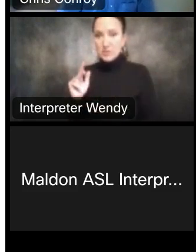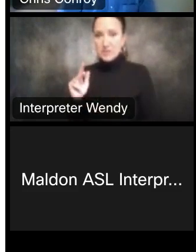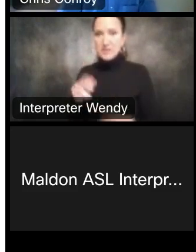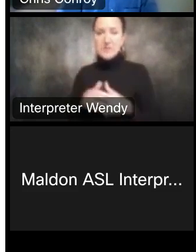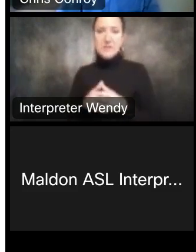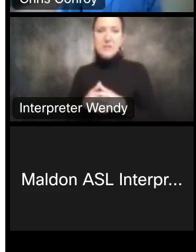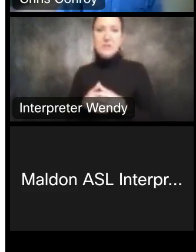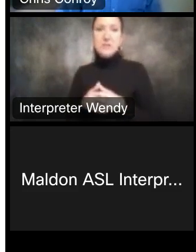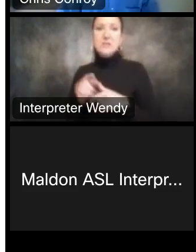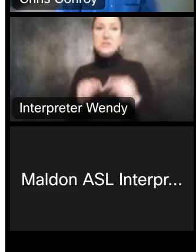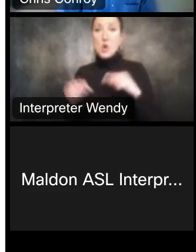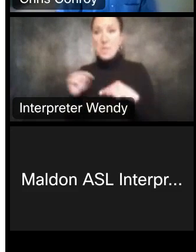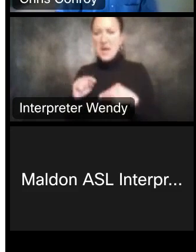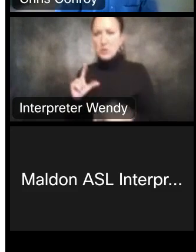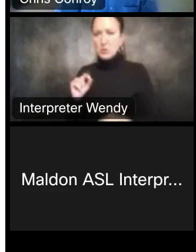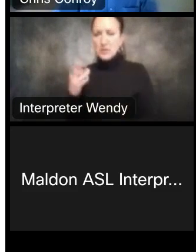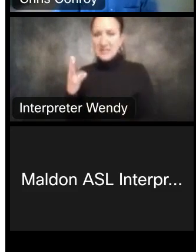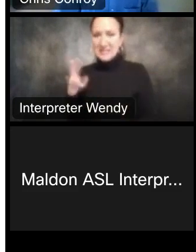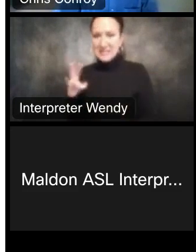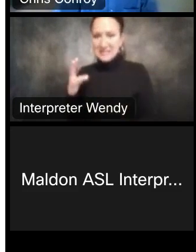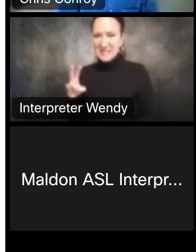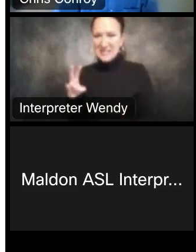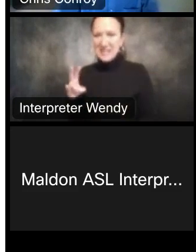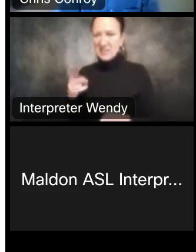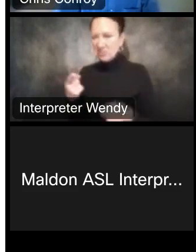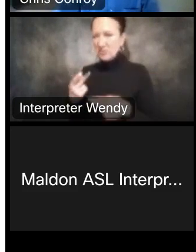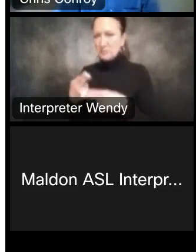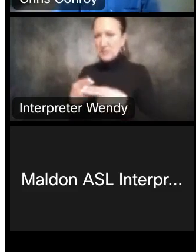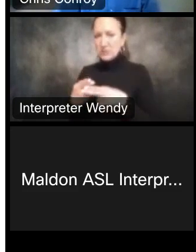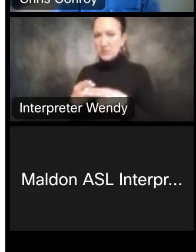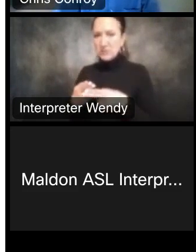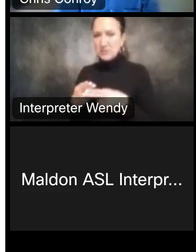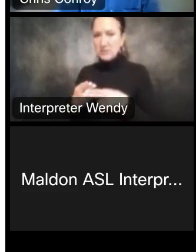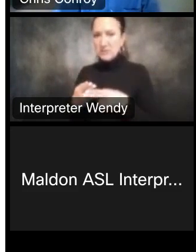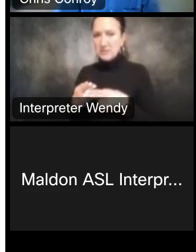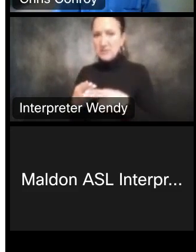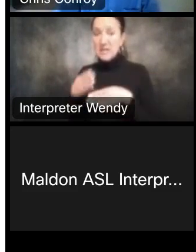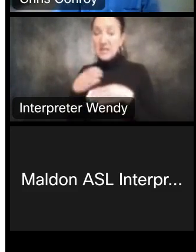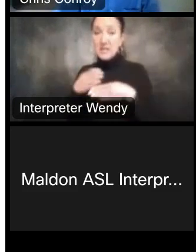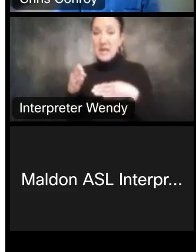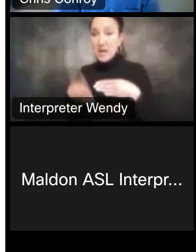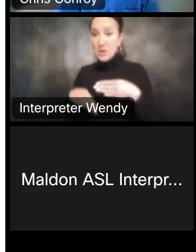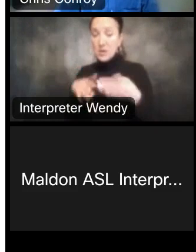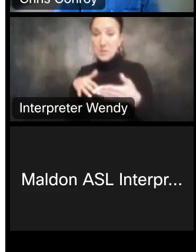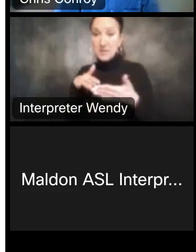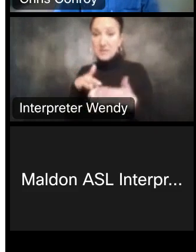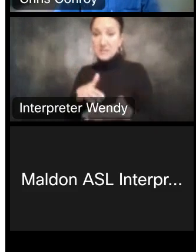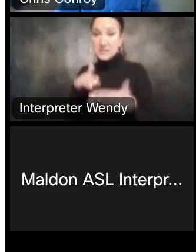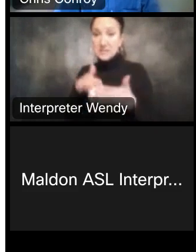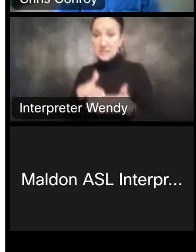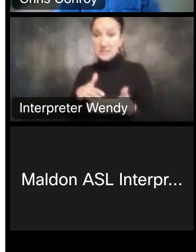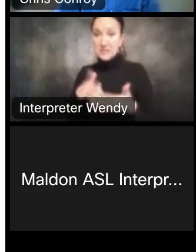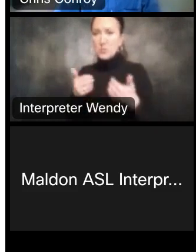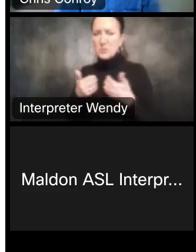to 2017, as Jamie mentioned before, the outcome of that study was a